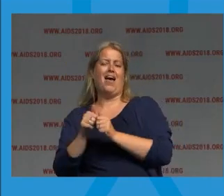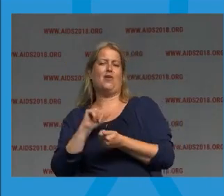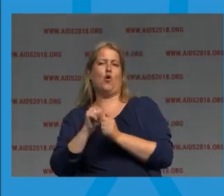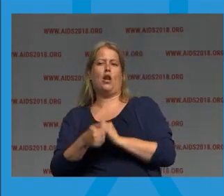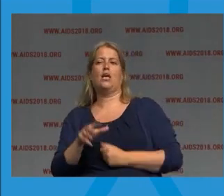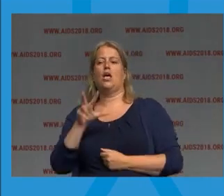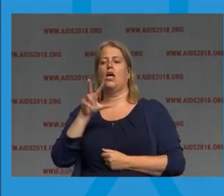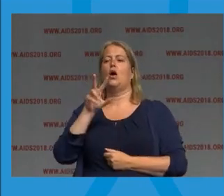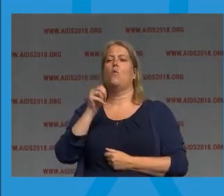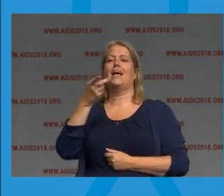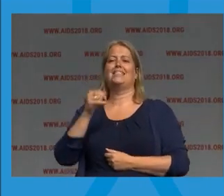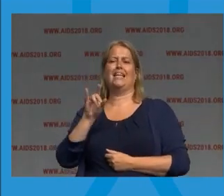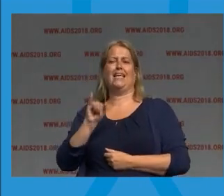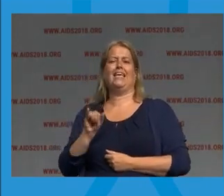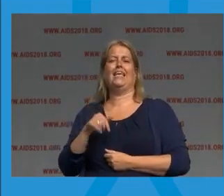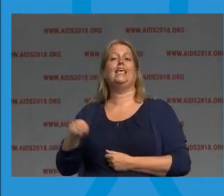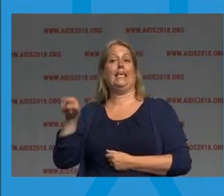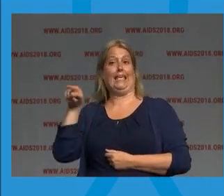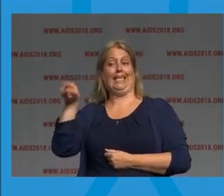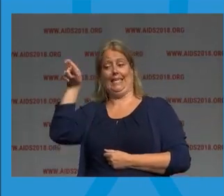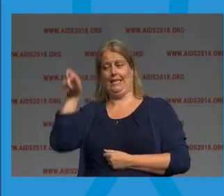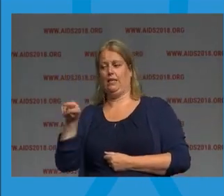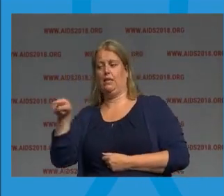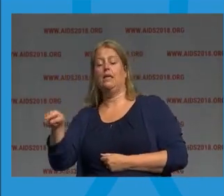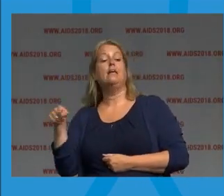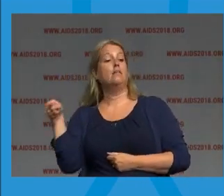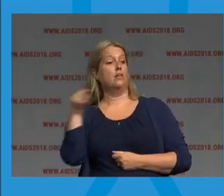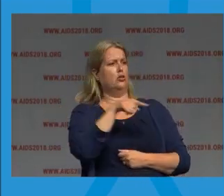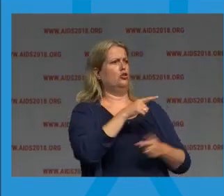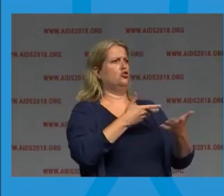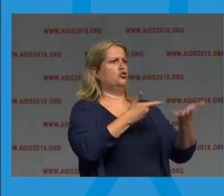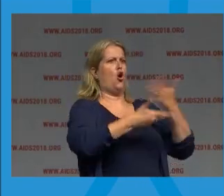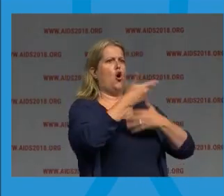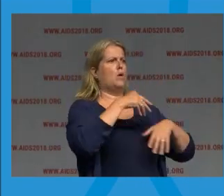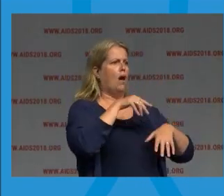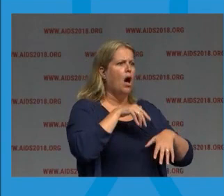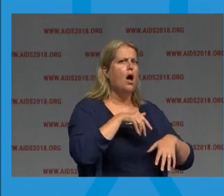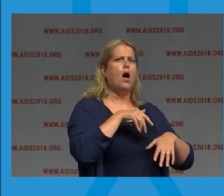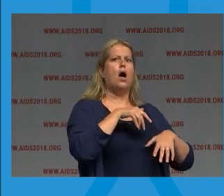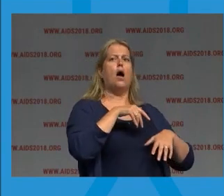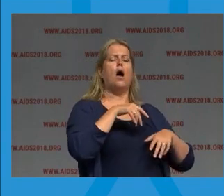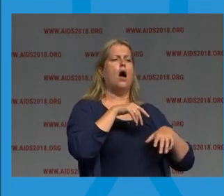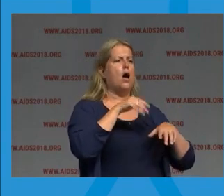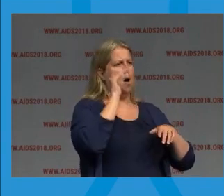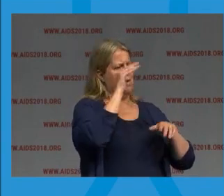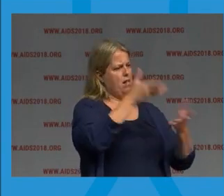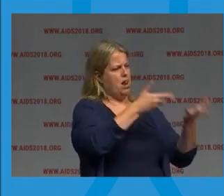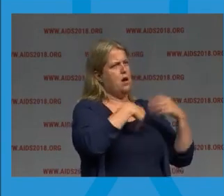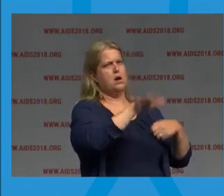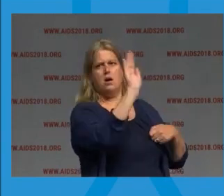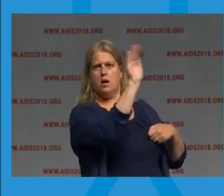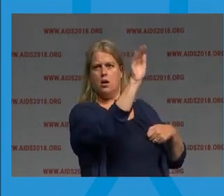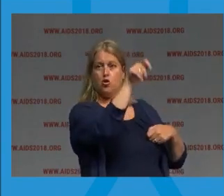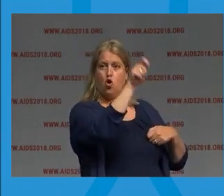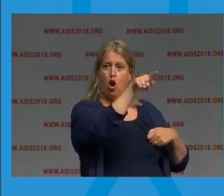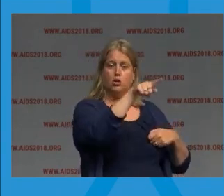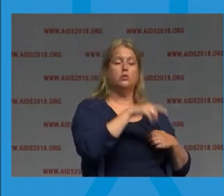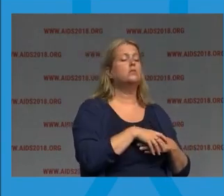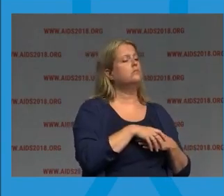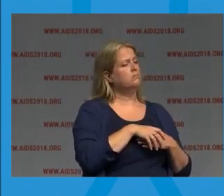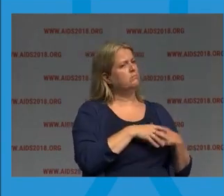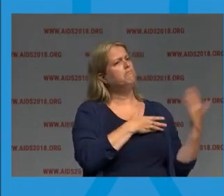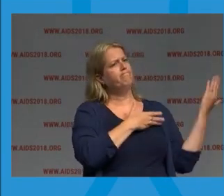Wesley Mwafurila. Wesley, who picked up this story in the media, took up the appeal before the court and took it before a